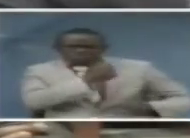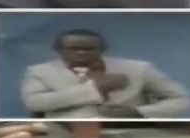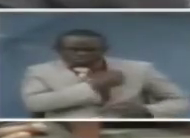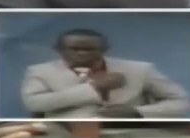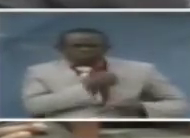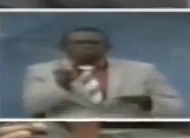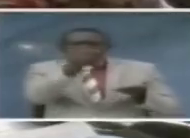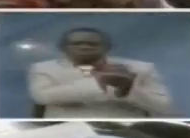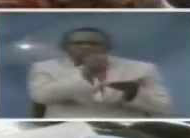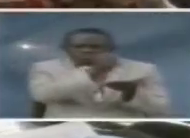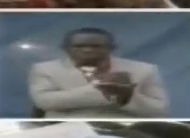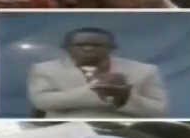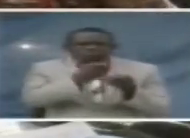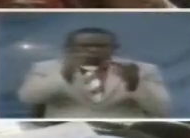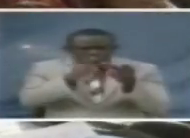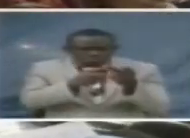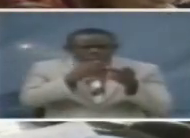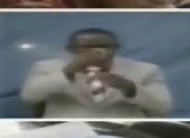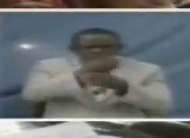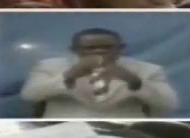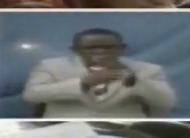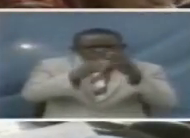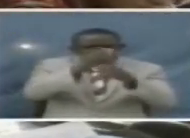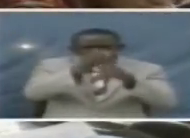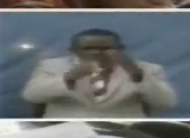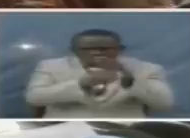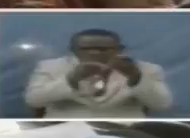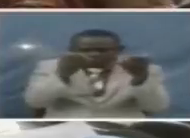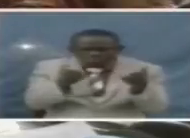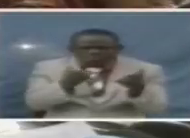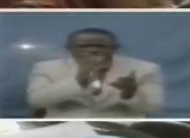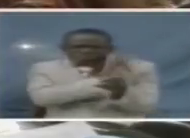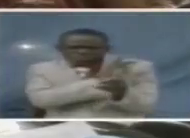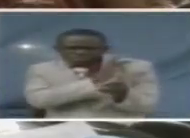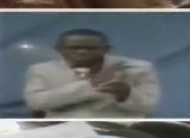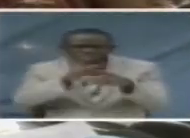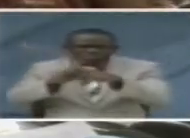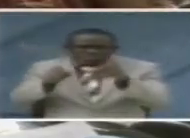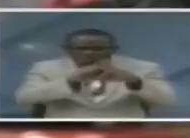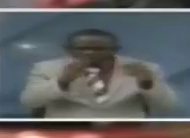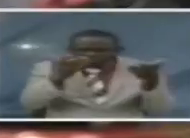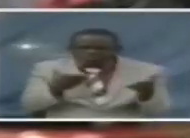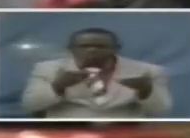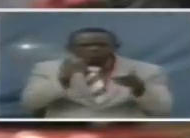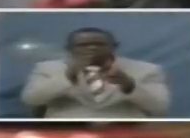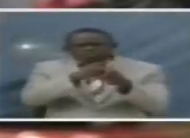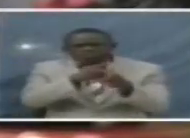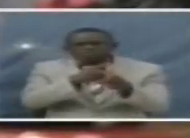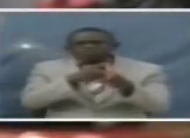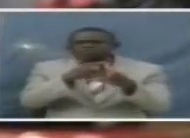security personnel, continued rehabilitation and construction of infrastructure, and